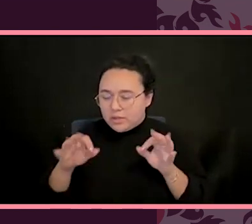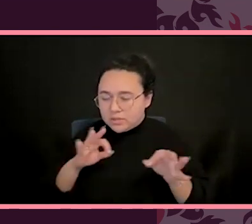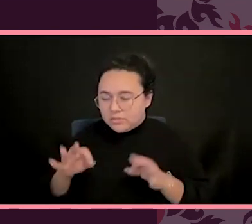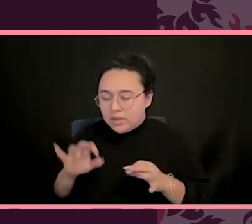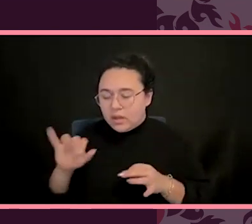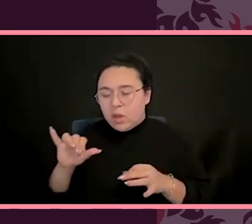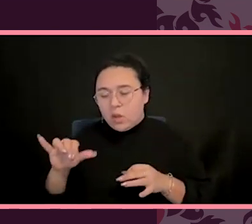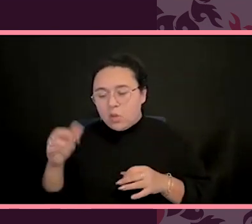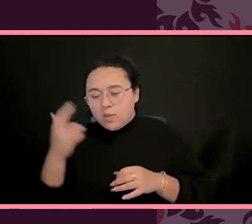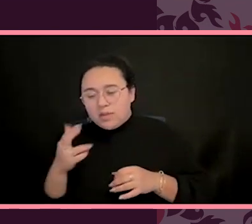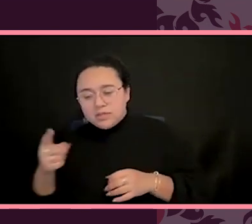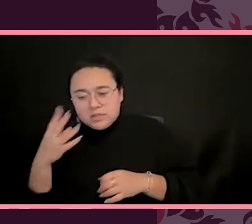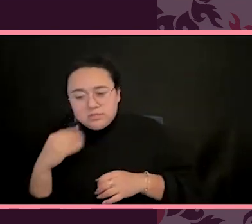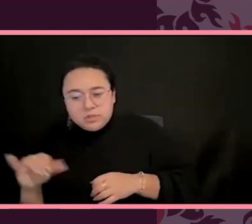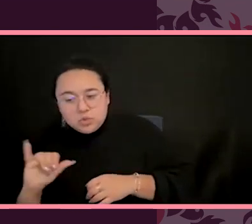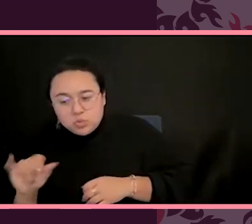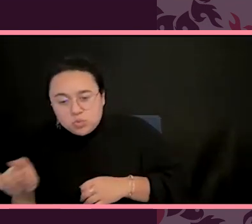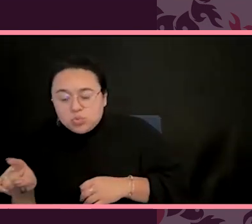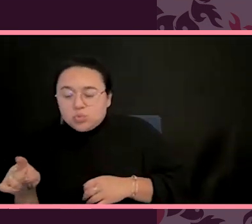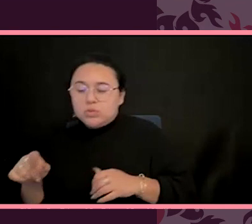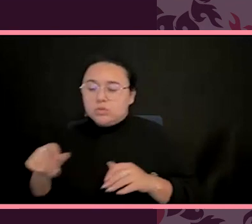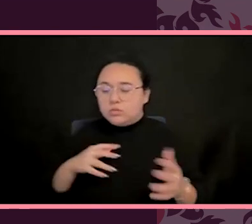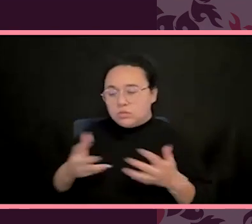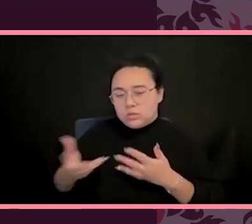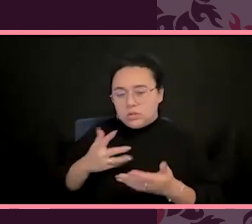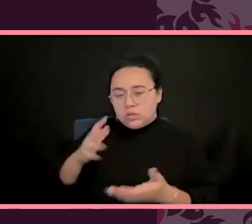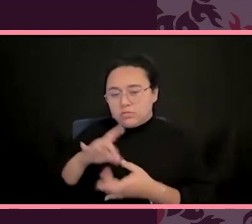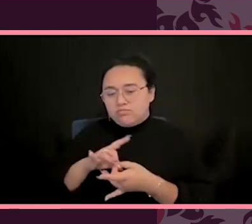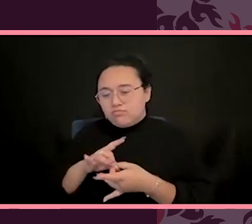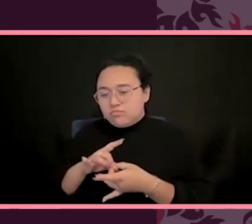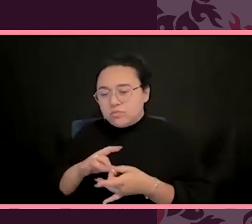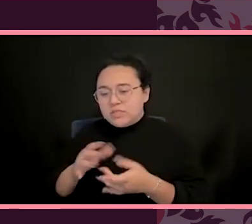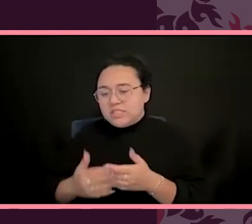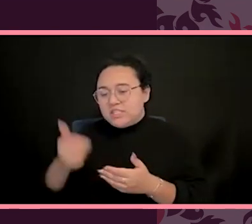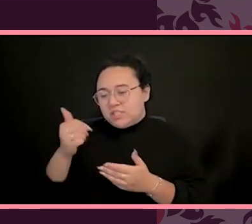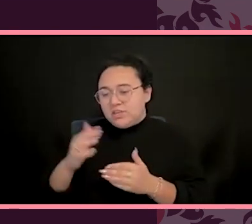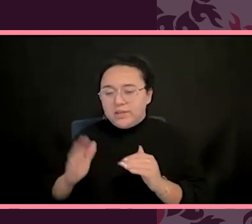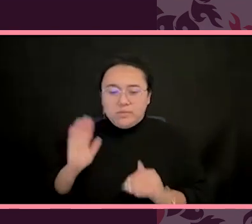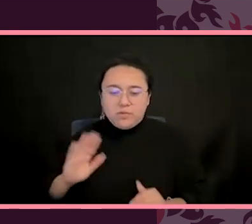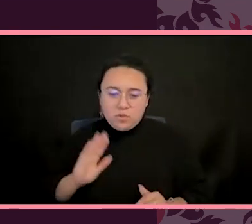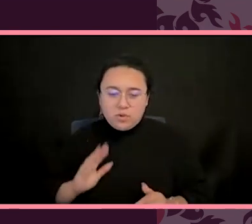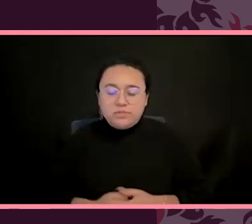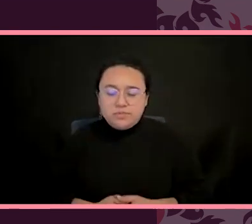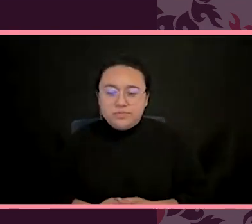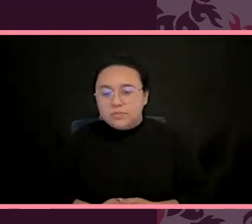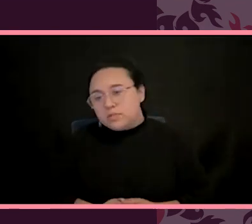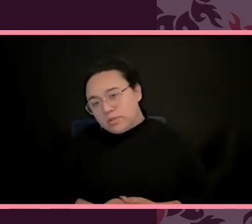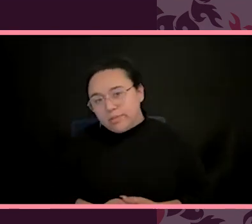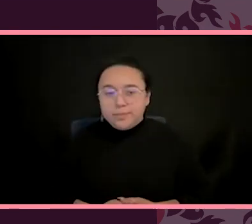equate that to something that he experiences, and we can come together a lot more easily than we were able to in the past.